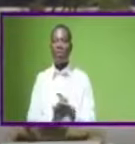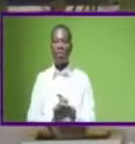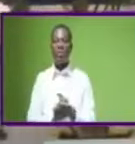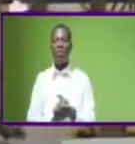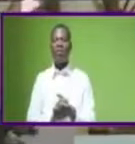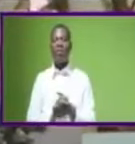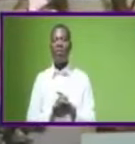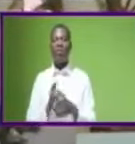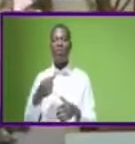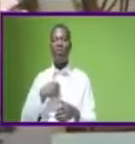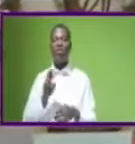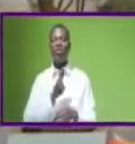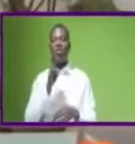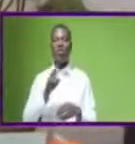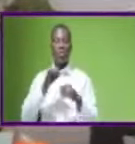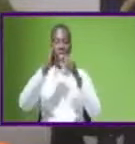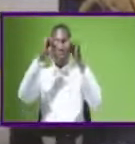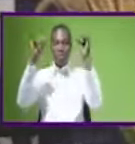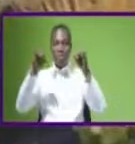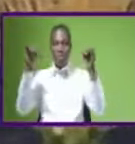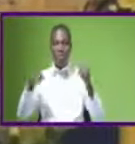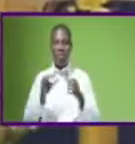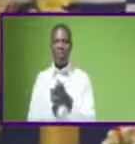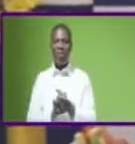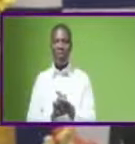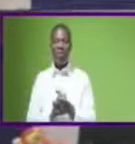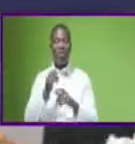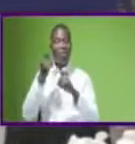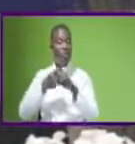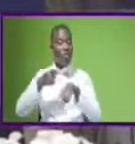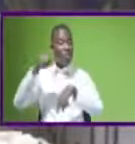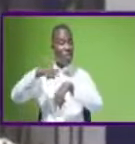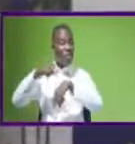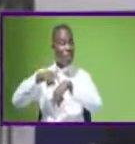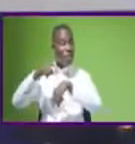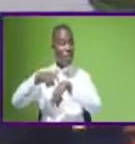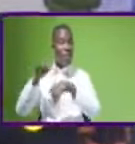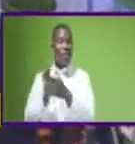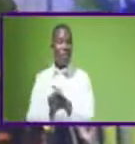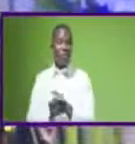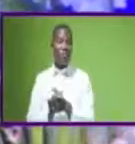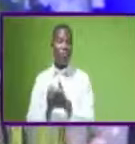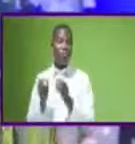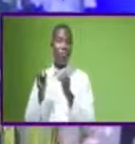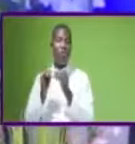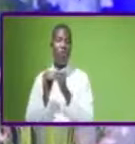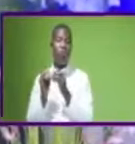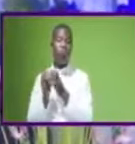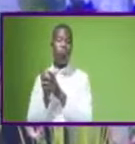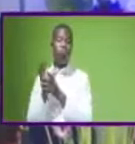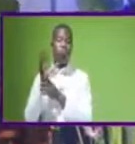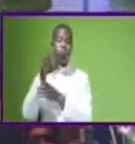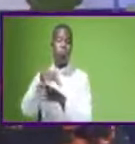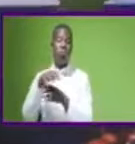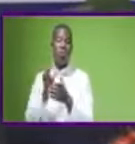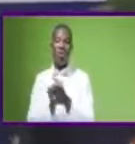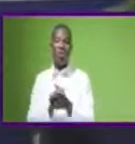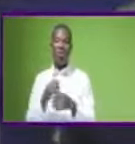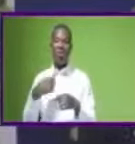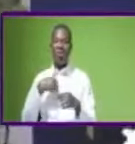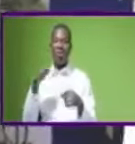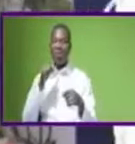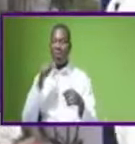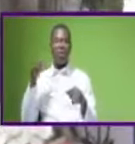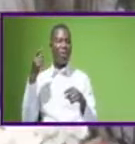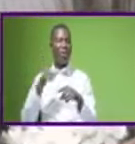na mede ya adwuma no ya anum pe frisa dano ene buka fasway me kora ma bre yenko